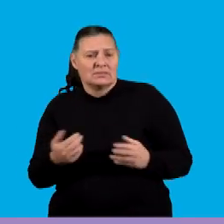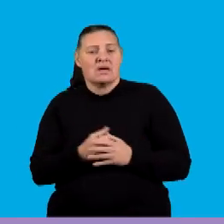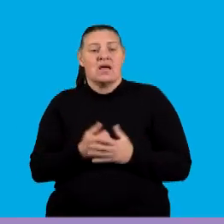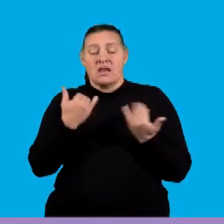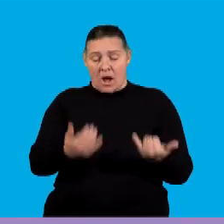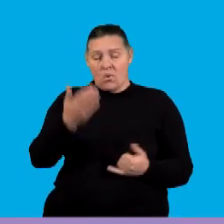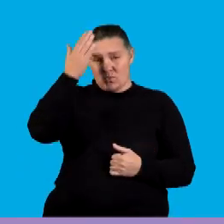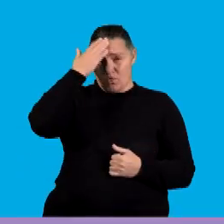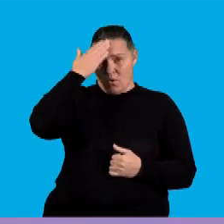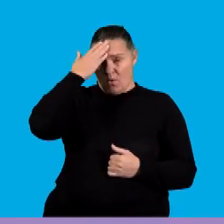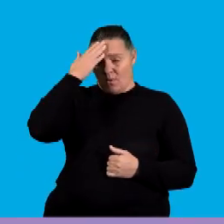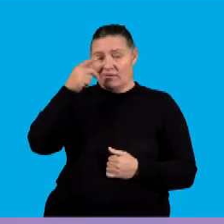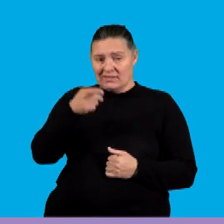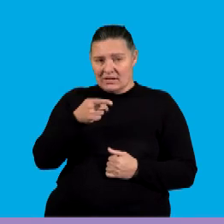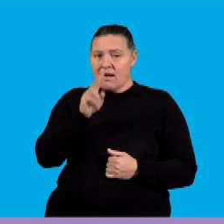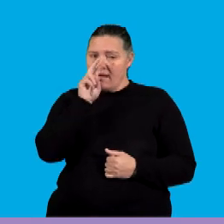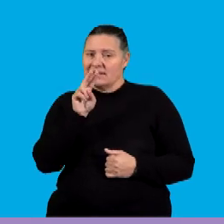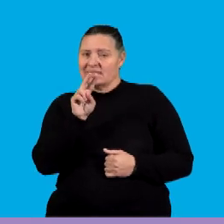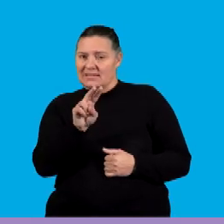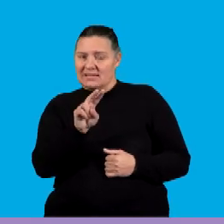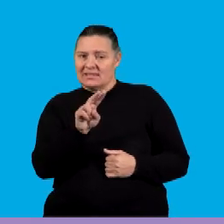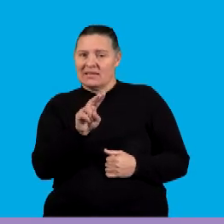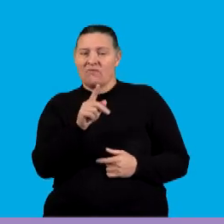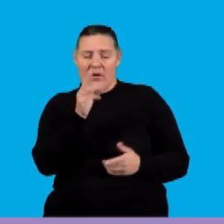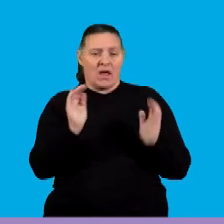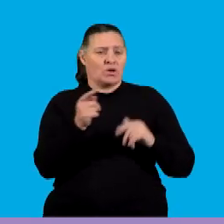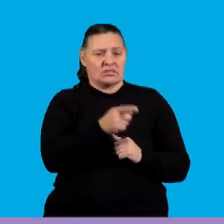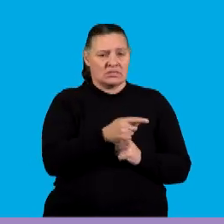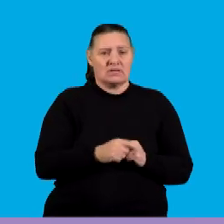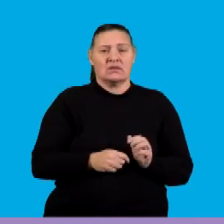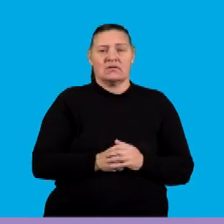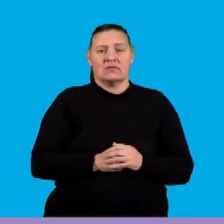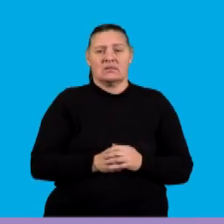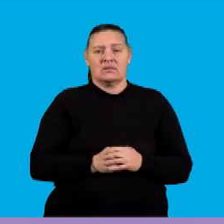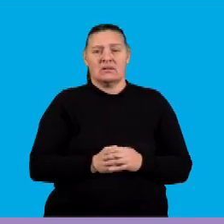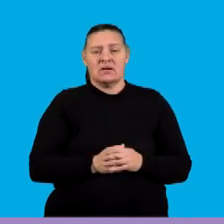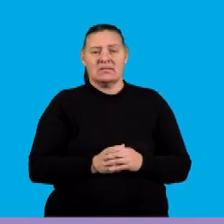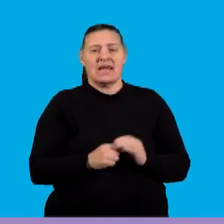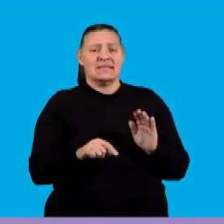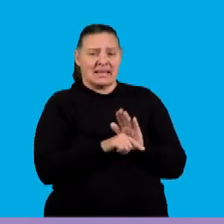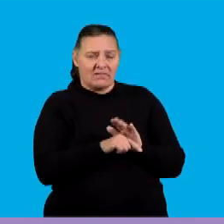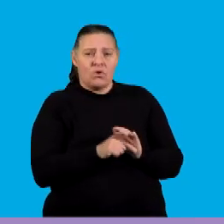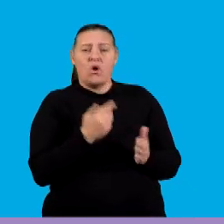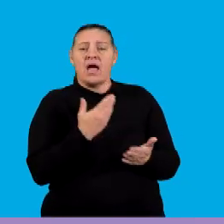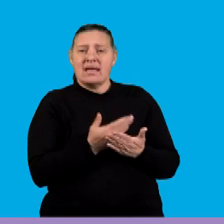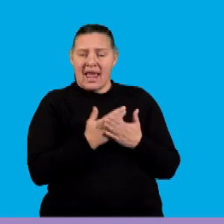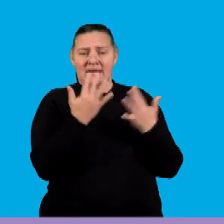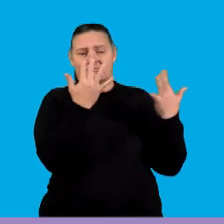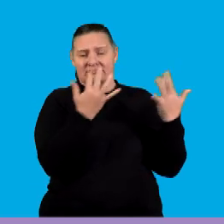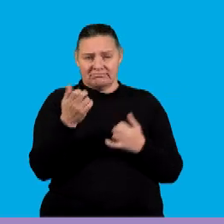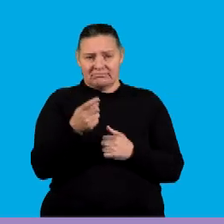y-intercept? Of course, we know that the y-intercept we can see from our equation, which is negative 9. But remember, you